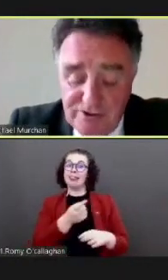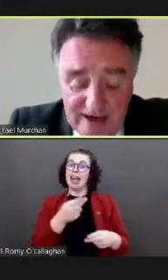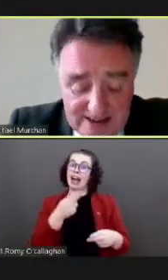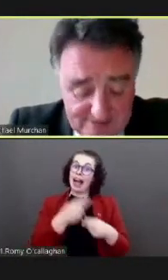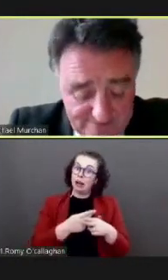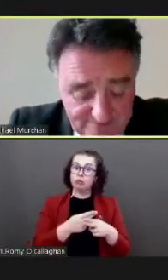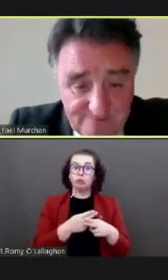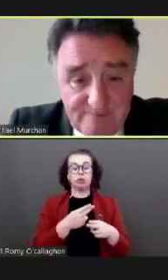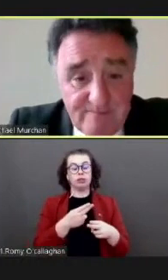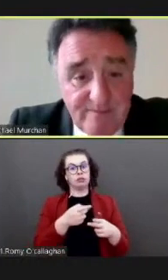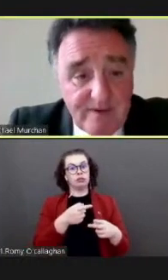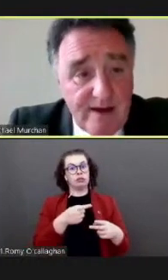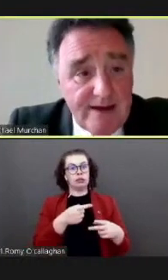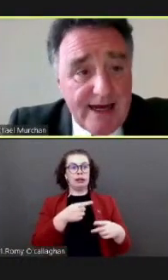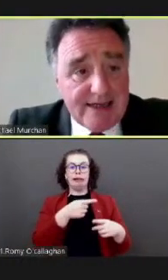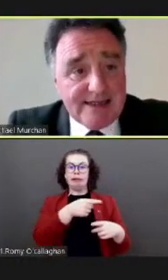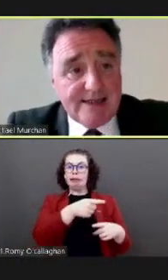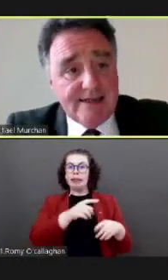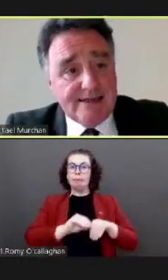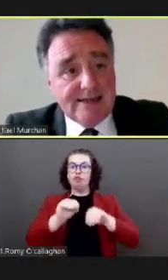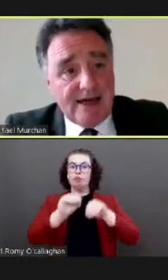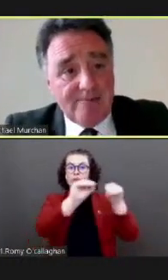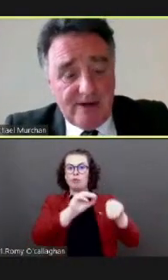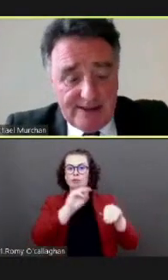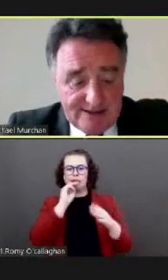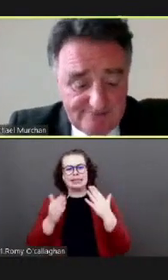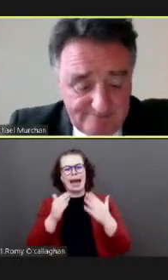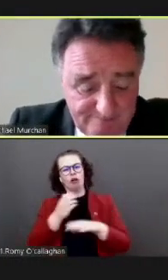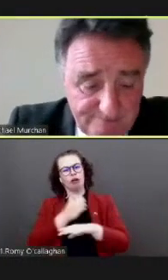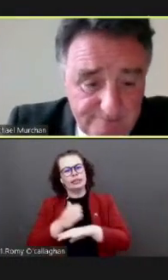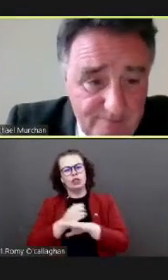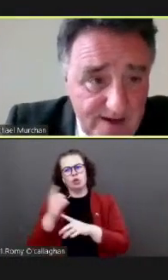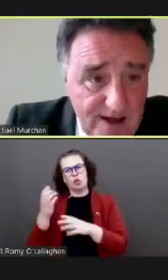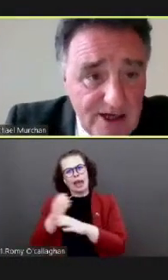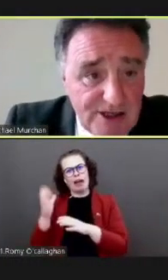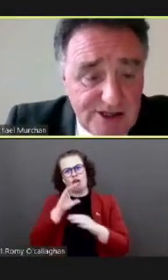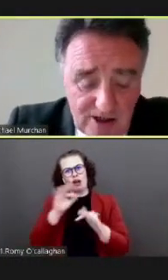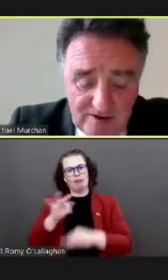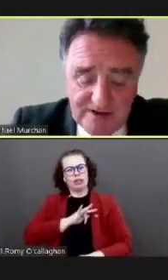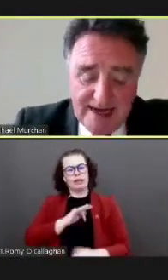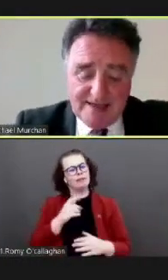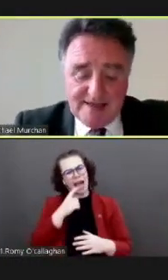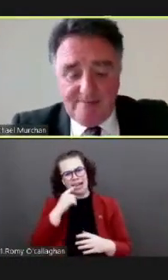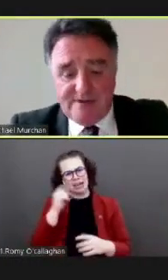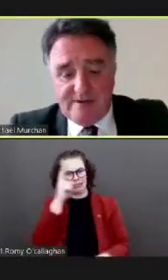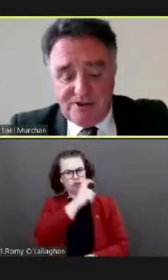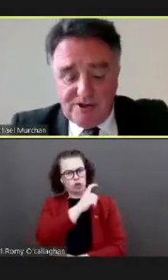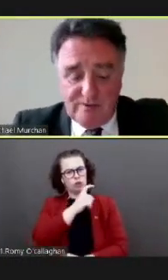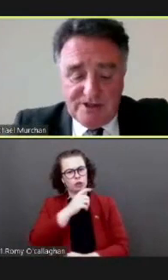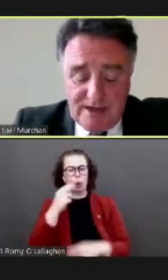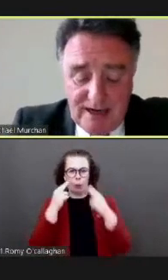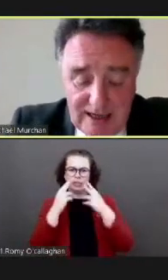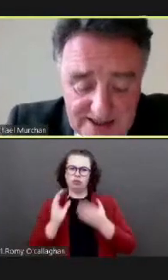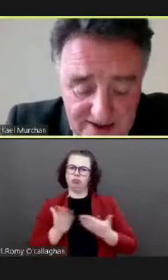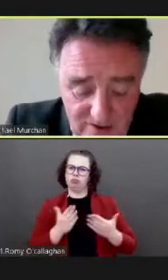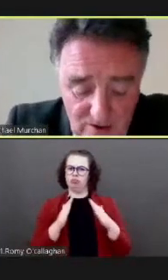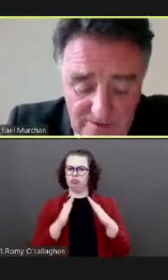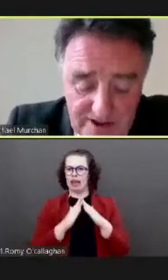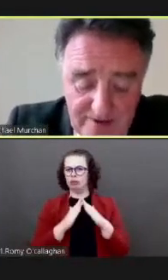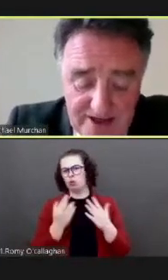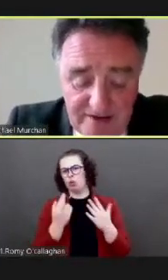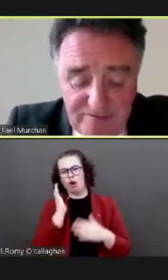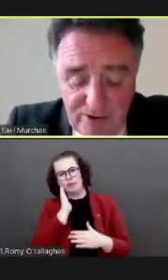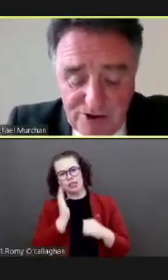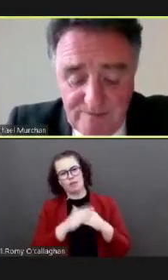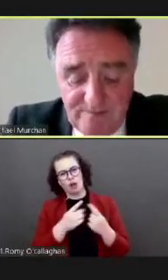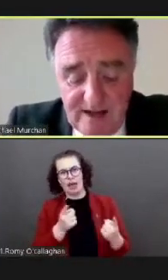keep moving address. Next slide, please. Some of the next steps I just wish to highlight here